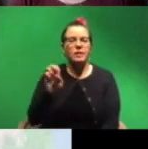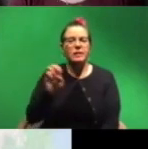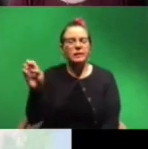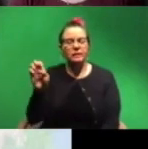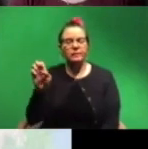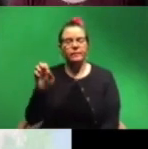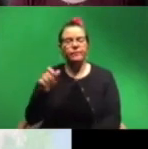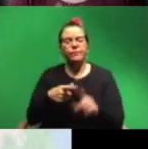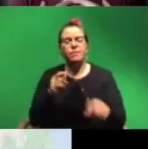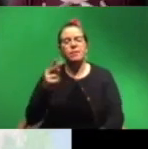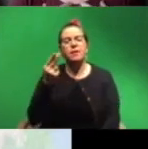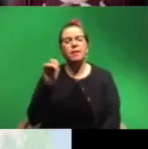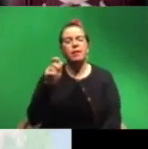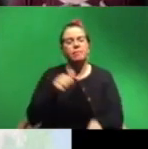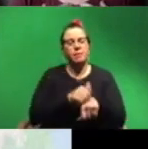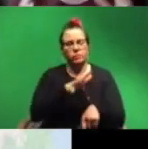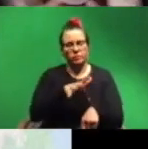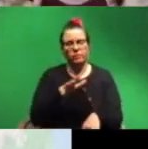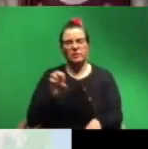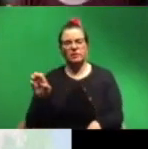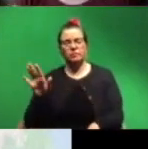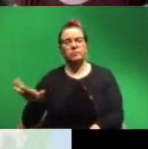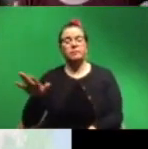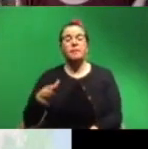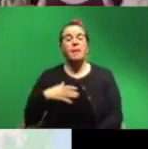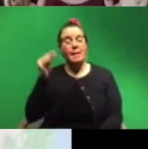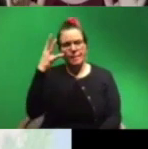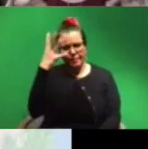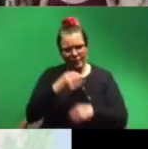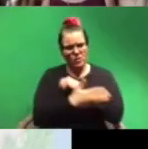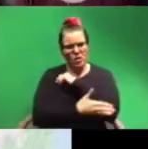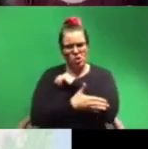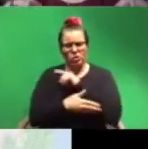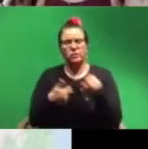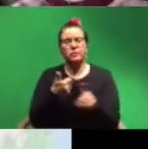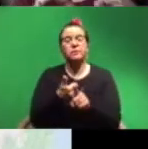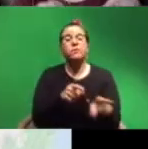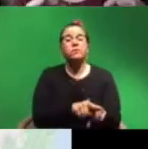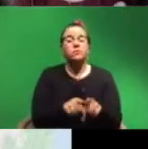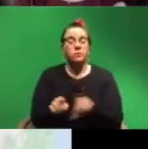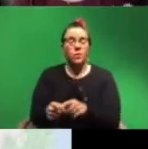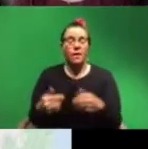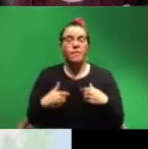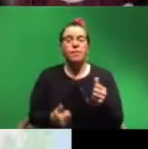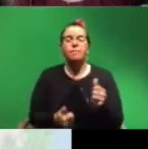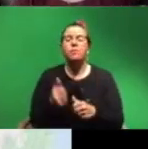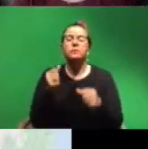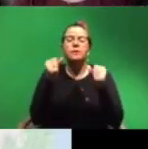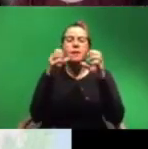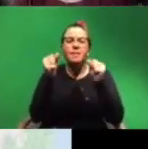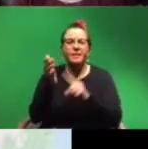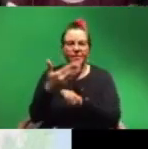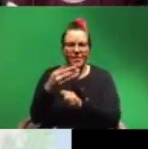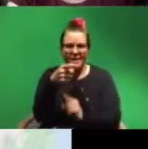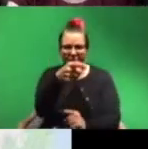Himalayas. And in my opinion, as well as being a beautiful country, it also has the most amazing flag in the world.